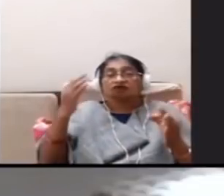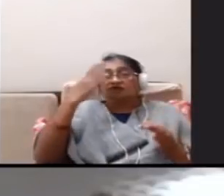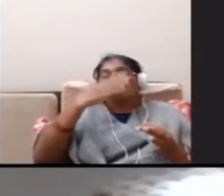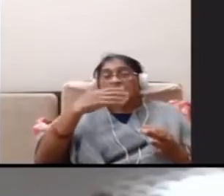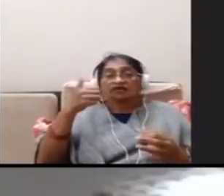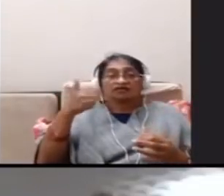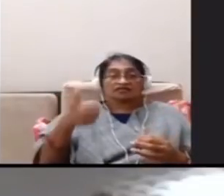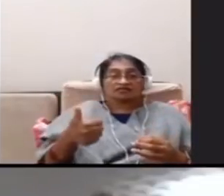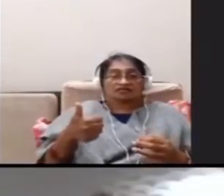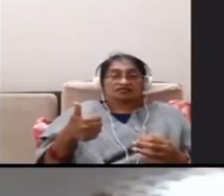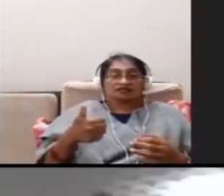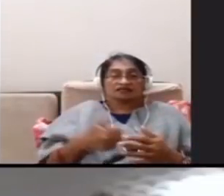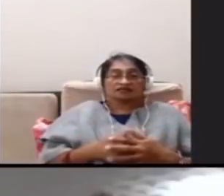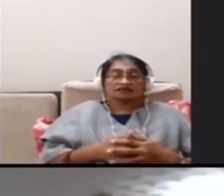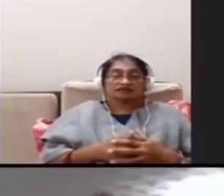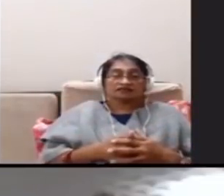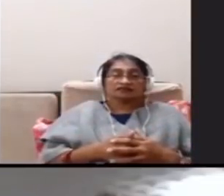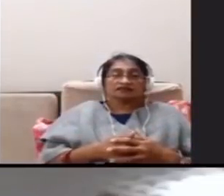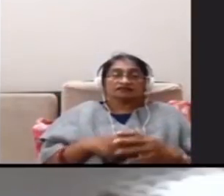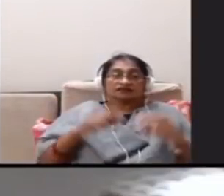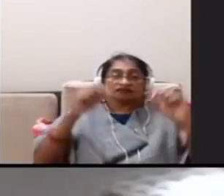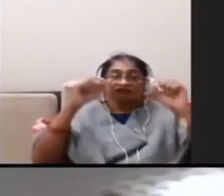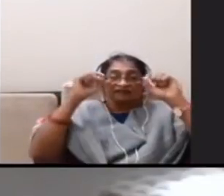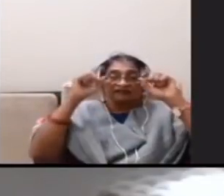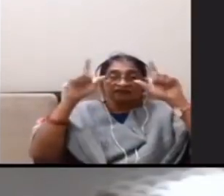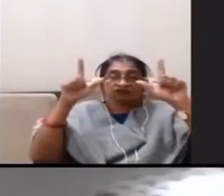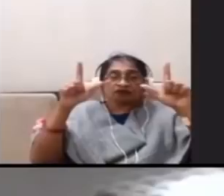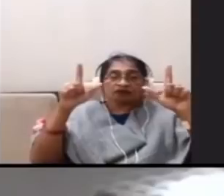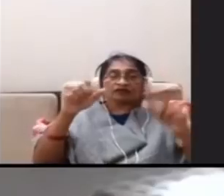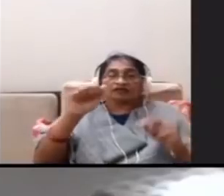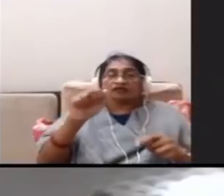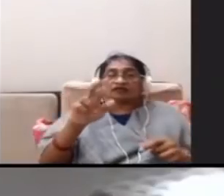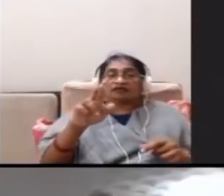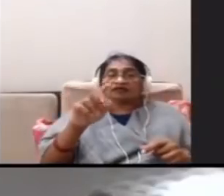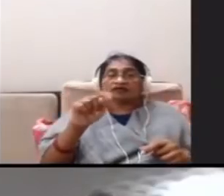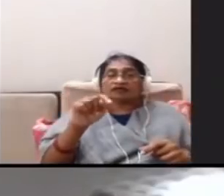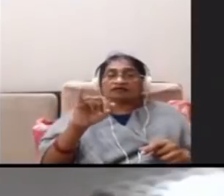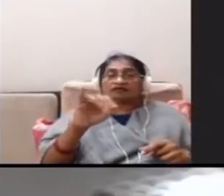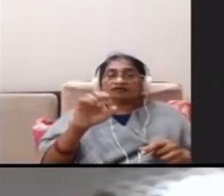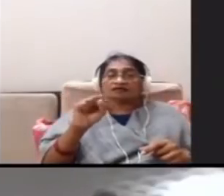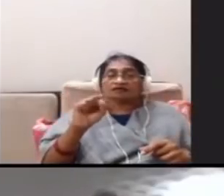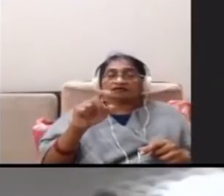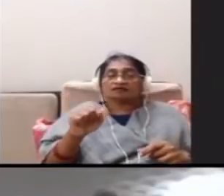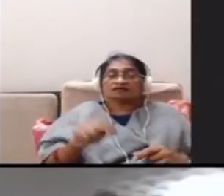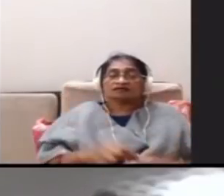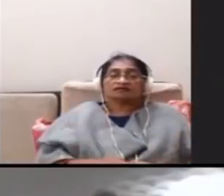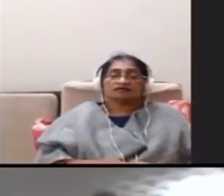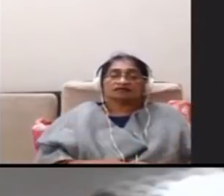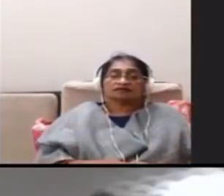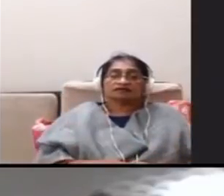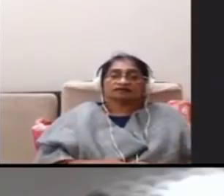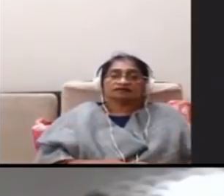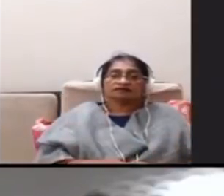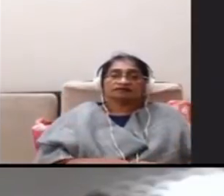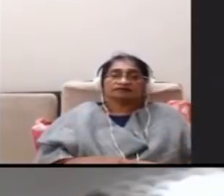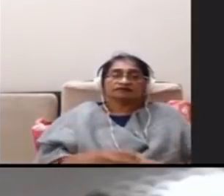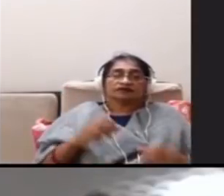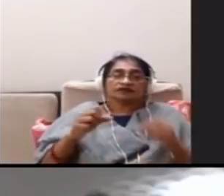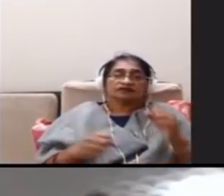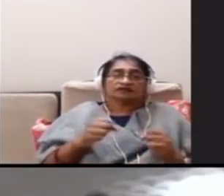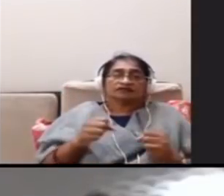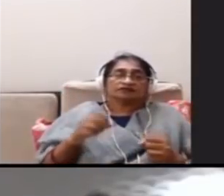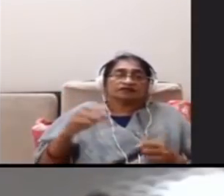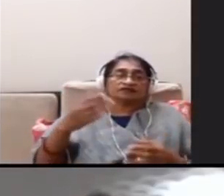and inspire our artists as well. And, you know, speak to the parallels that are there between art and sport, like we talked about the other